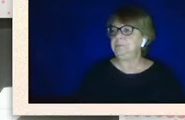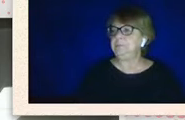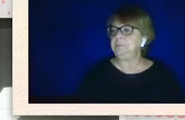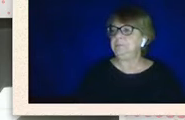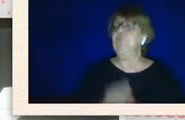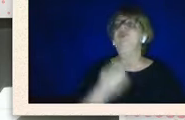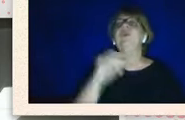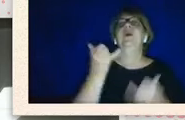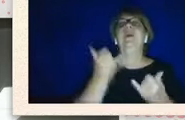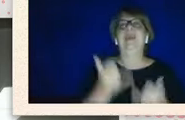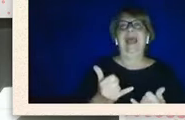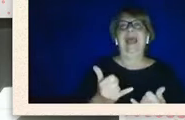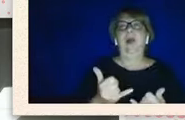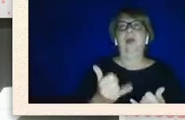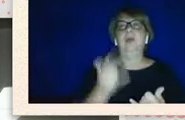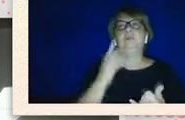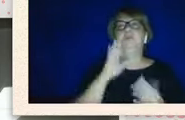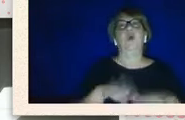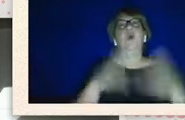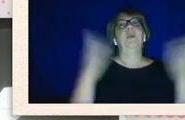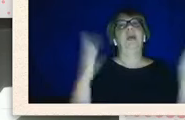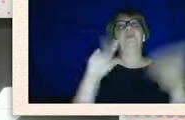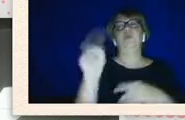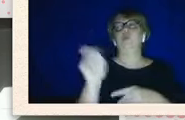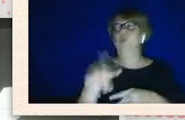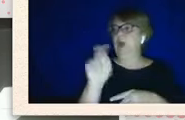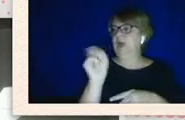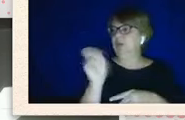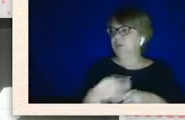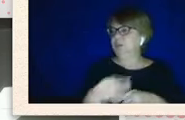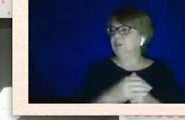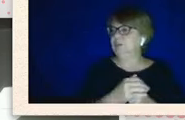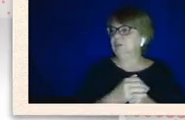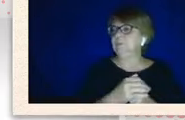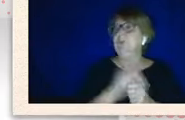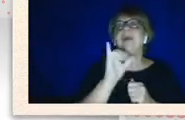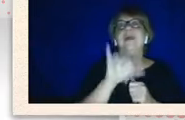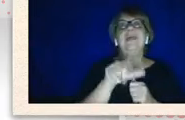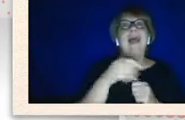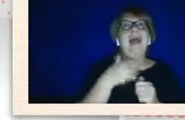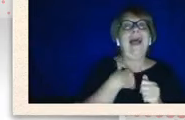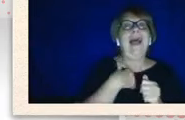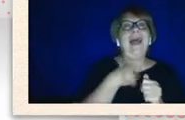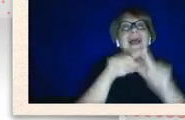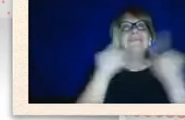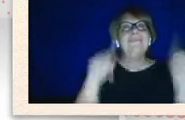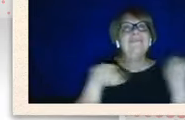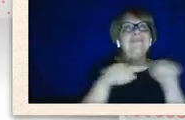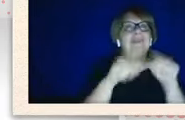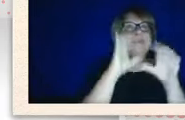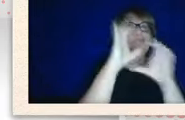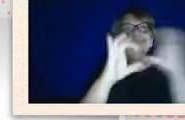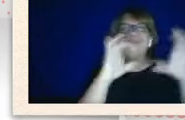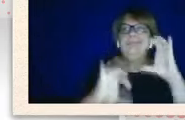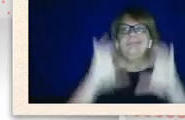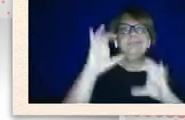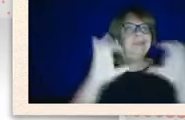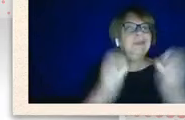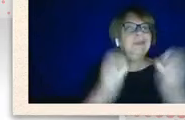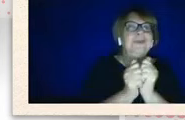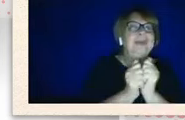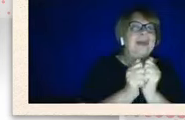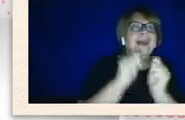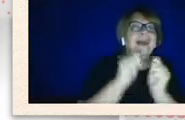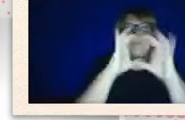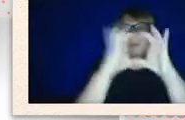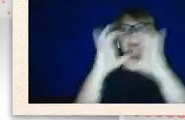up to questions. And on this slide, you have little circle bubbles and clip art with white question marks in them. And I